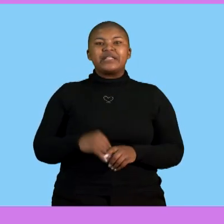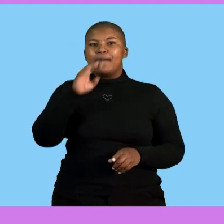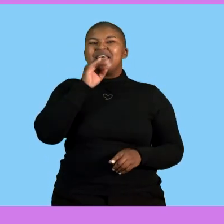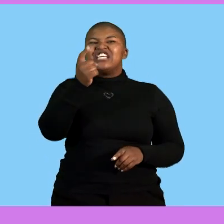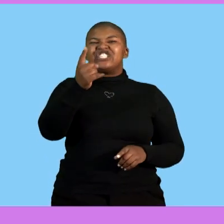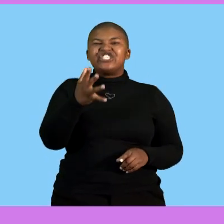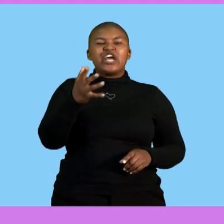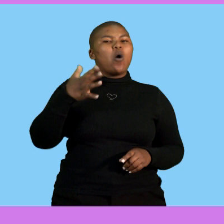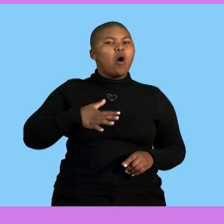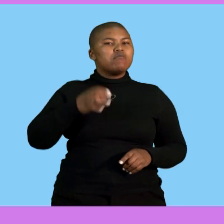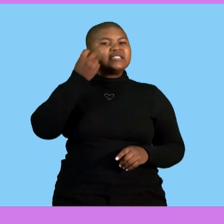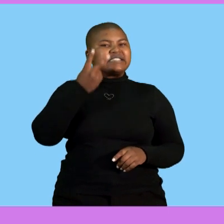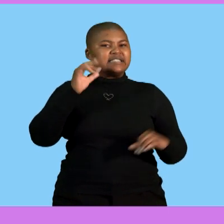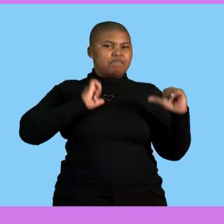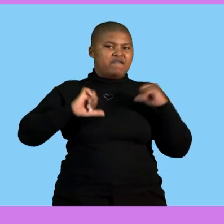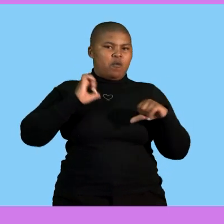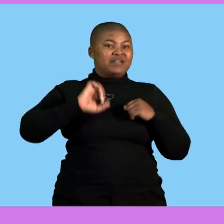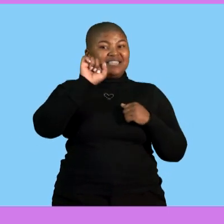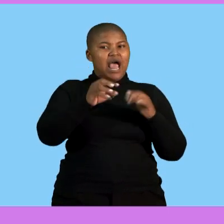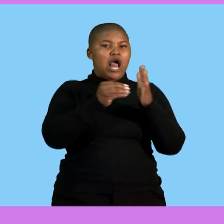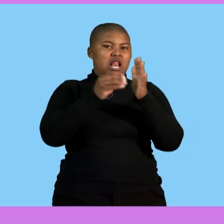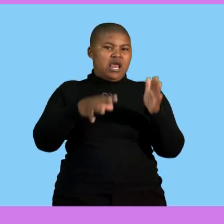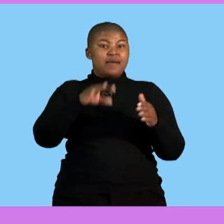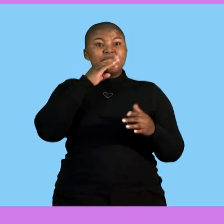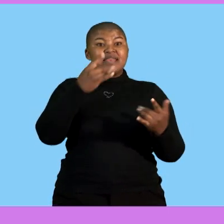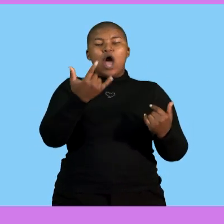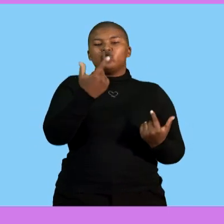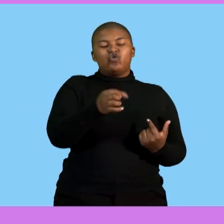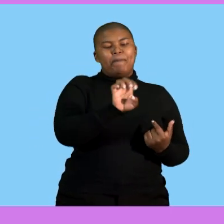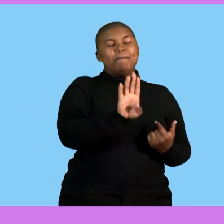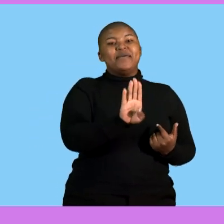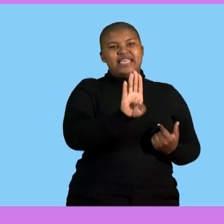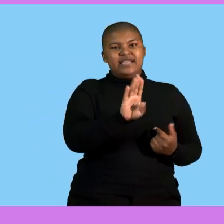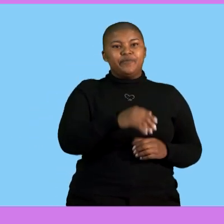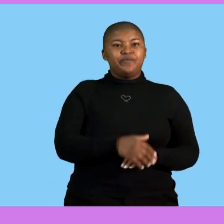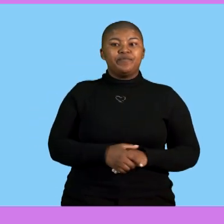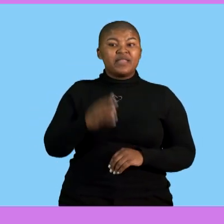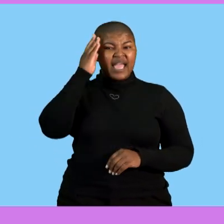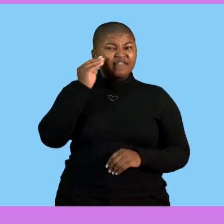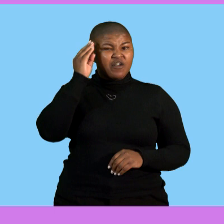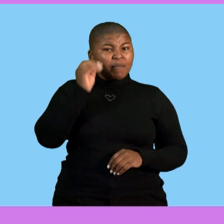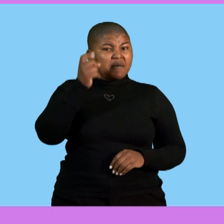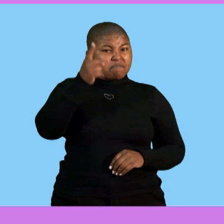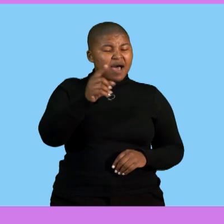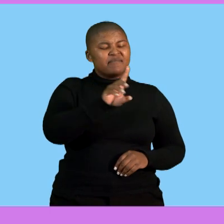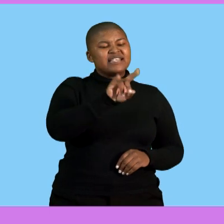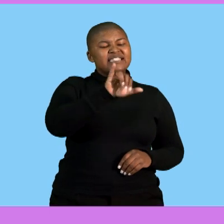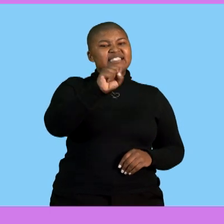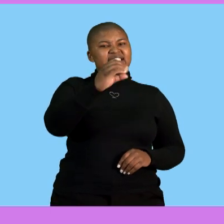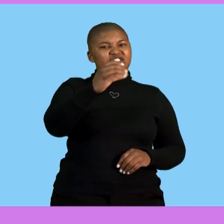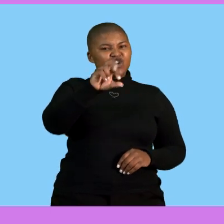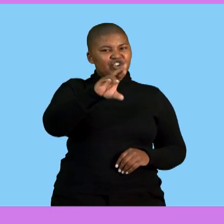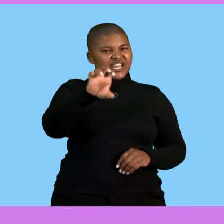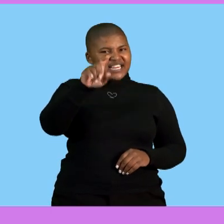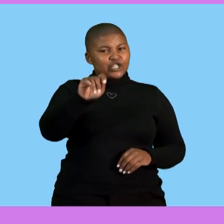the educator wants to check the learner's performance. So we are going to number B now. Is the data above discrete